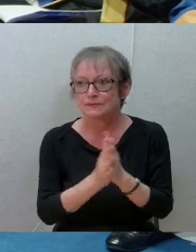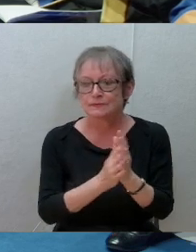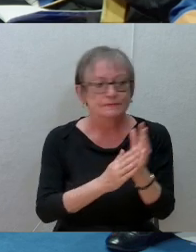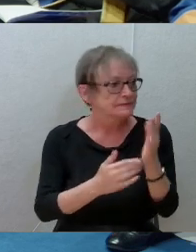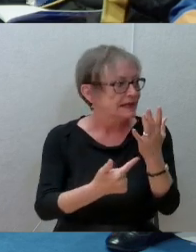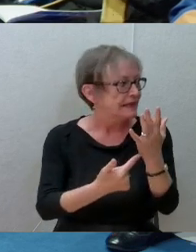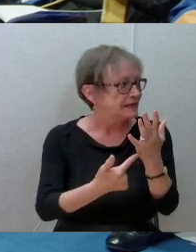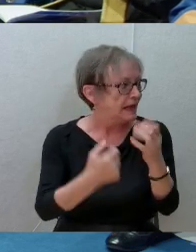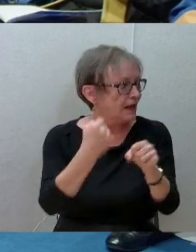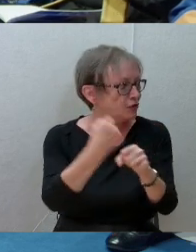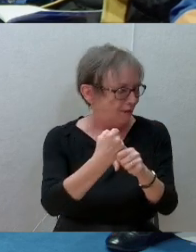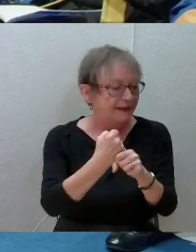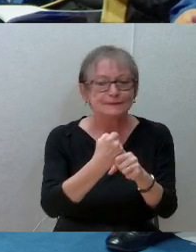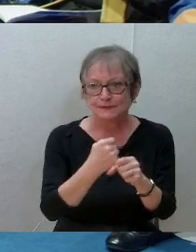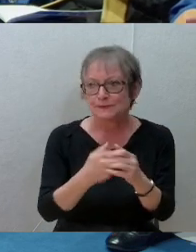Taylor Gray.